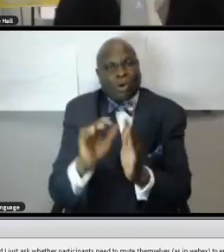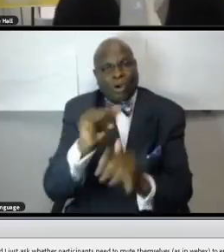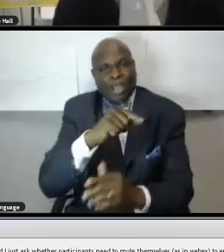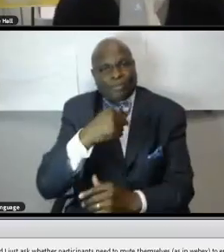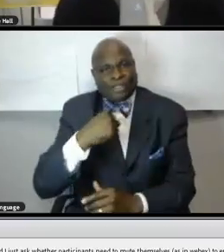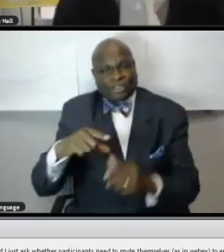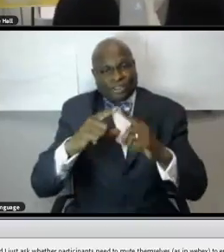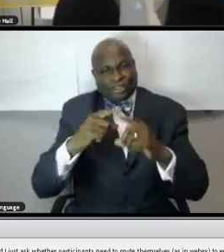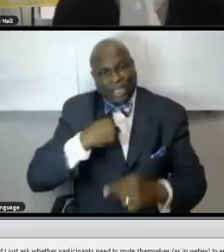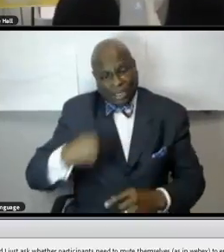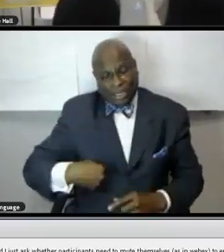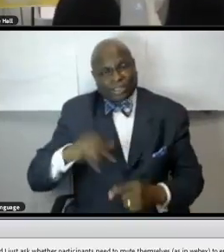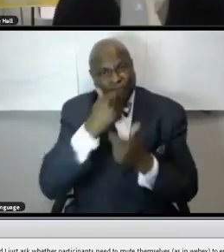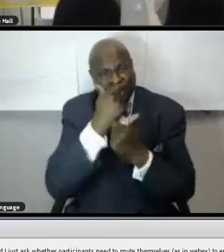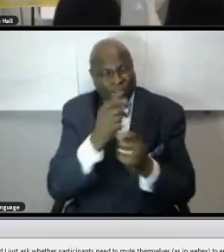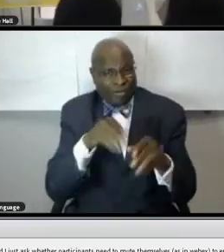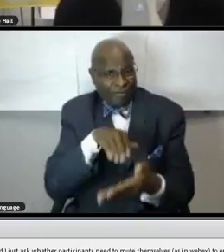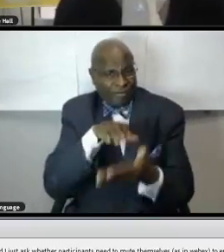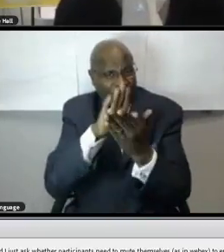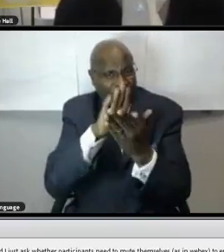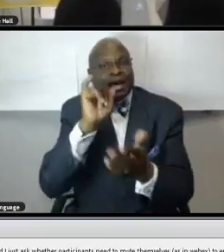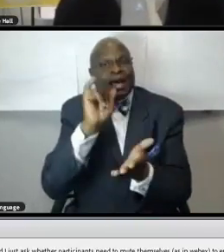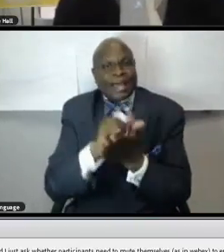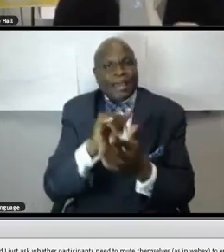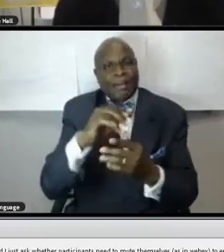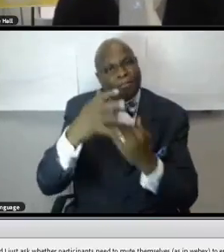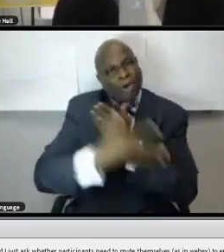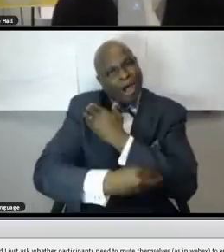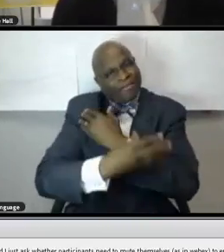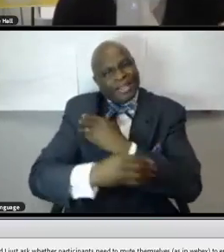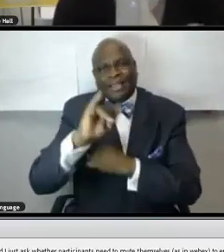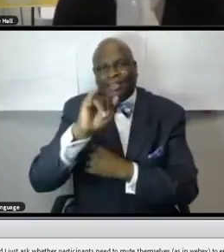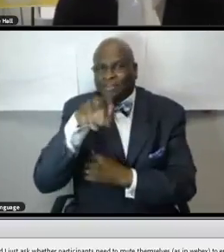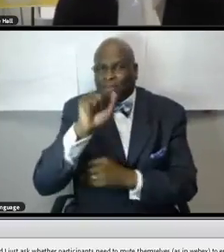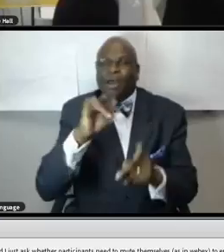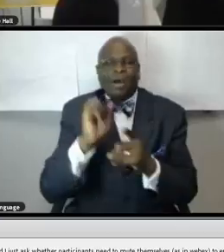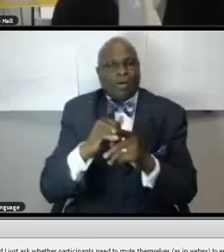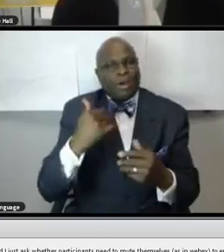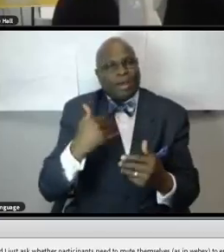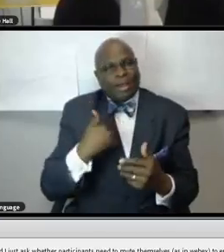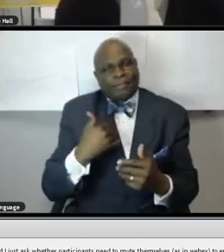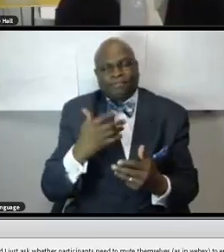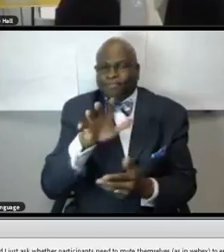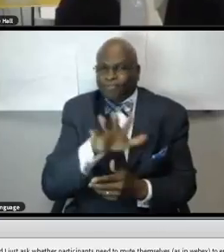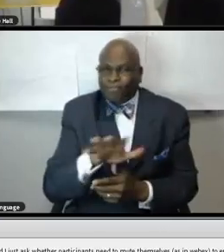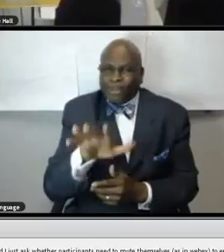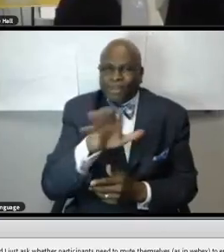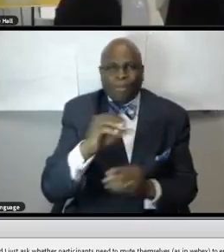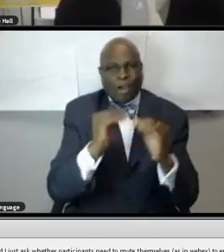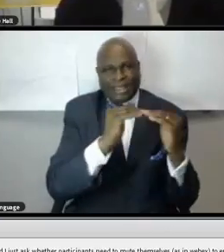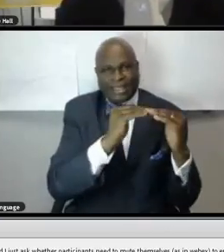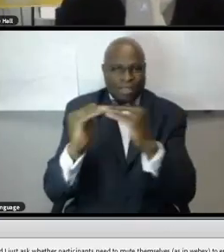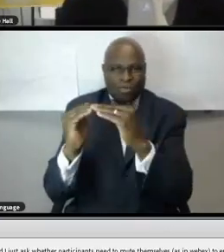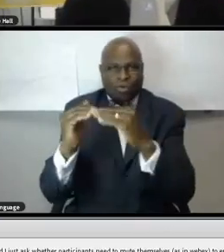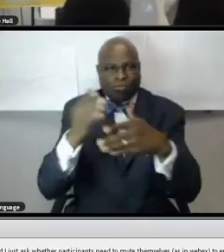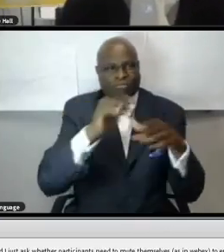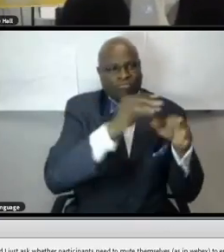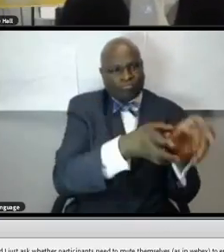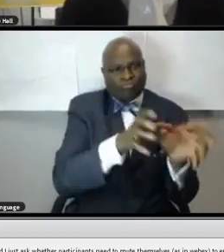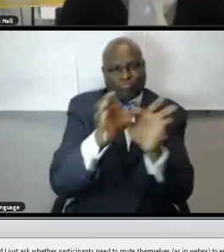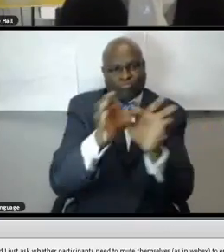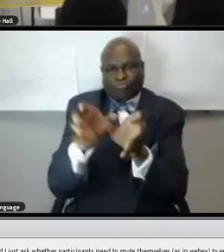our interest is addressing poverty and indigenous peoples, we actually get a more equal spread across the